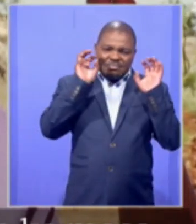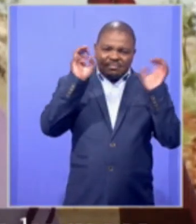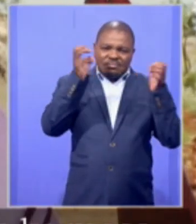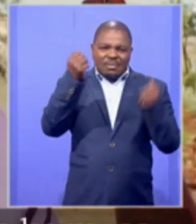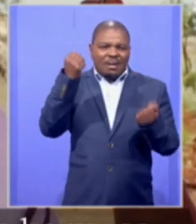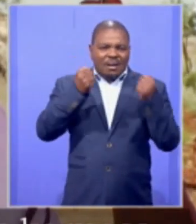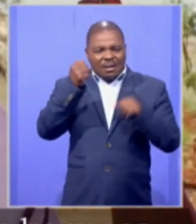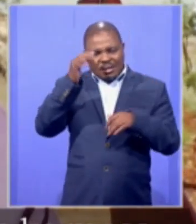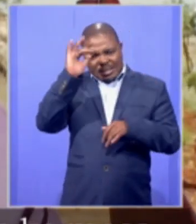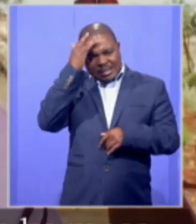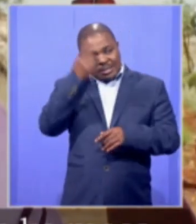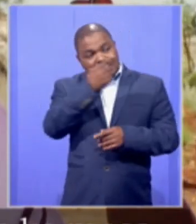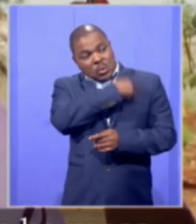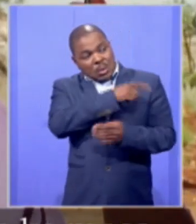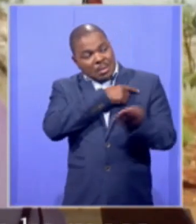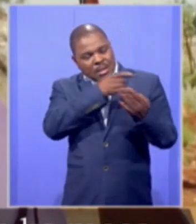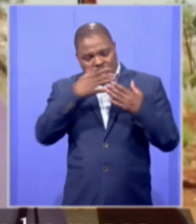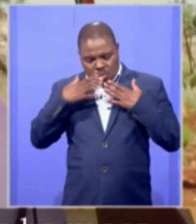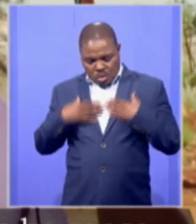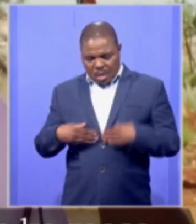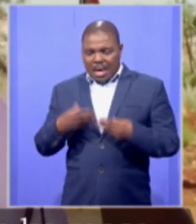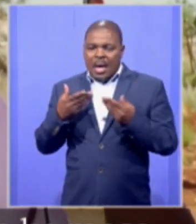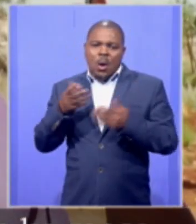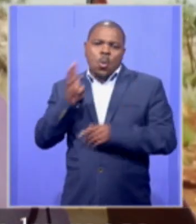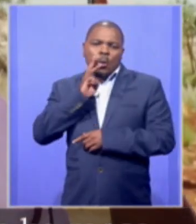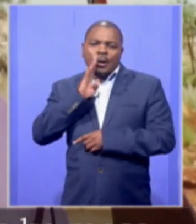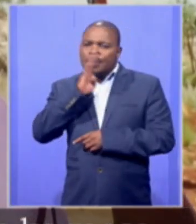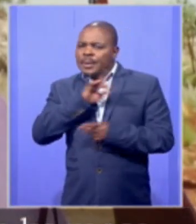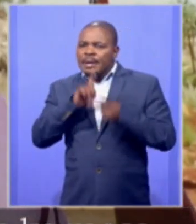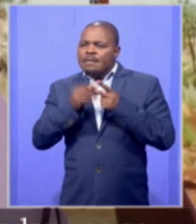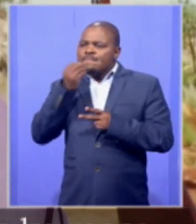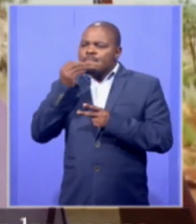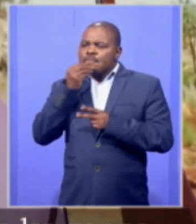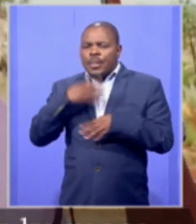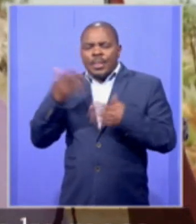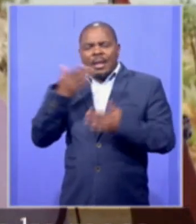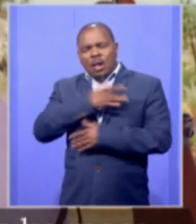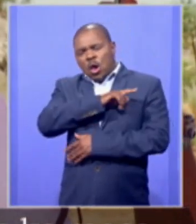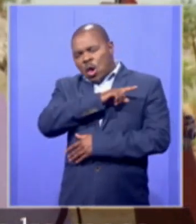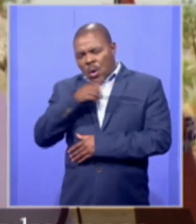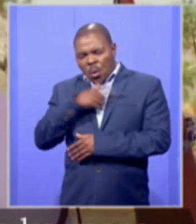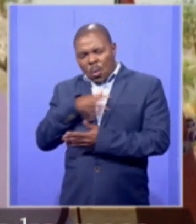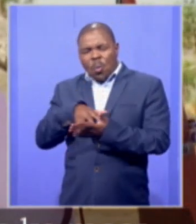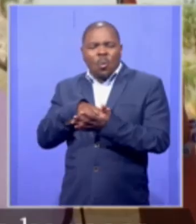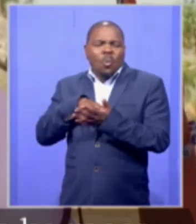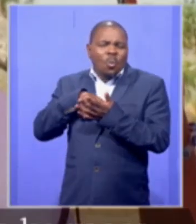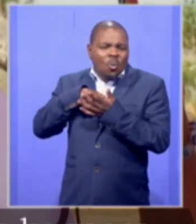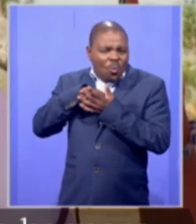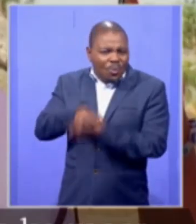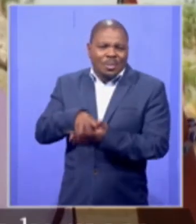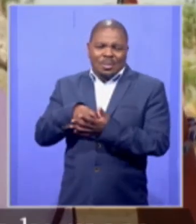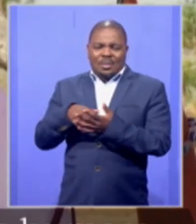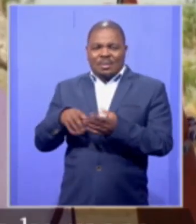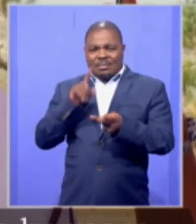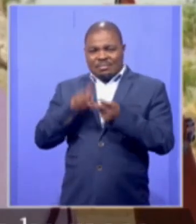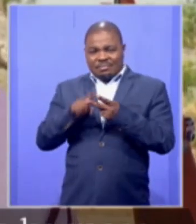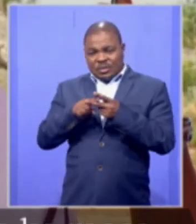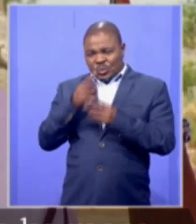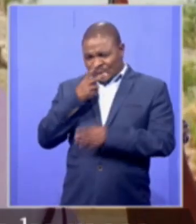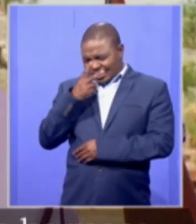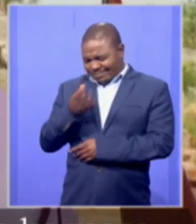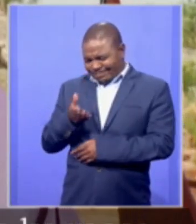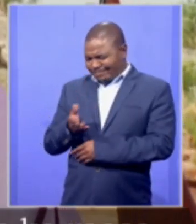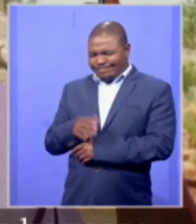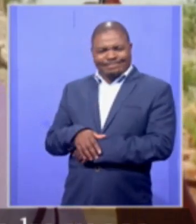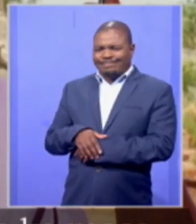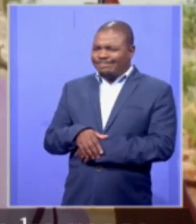gore batho bana ba tlhokile metsi ba tlhokile dijo nako e telele ga ba na matla wa ba bona ba dehydrated wa bona gore le mo ba leng teng boemo bo leng gona